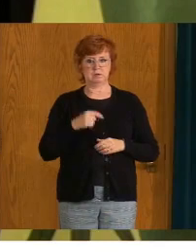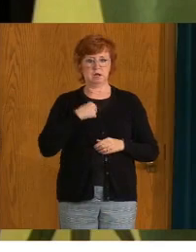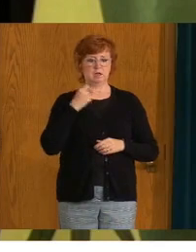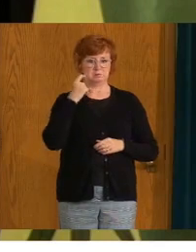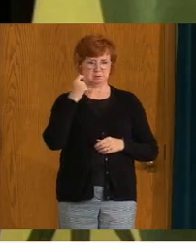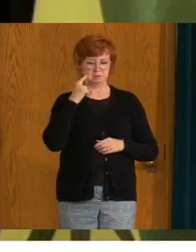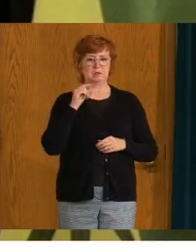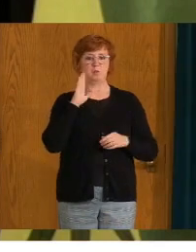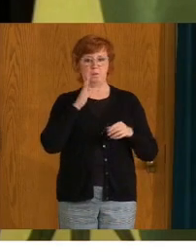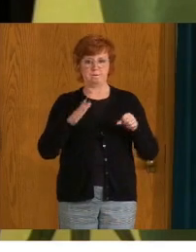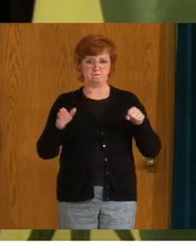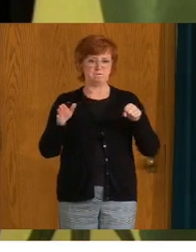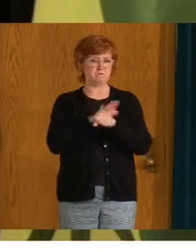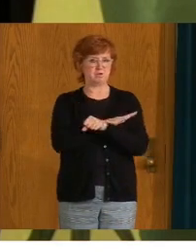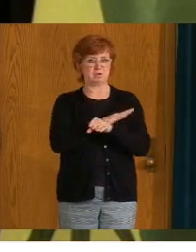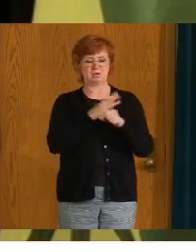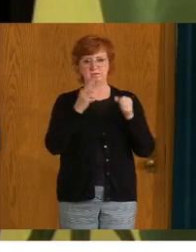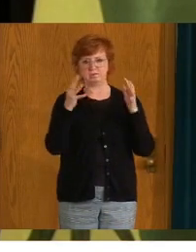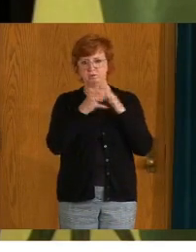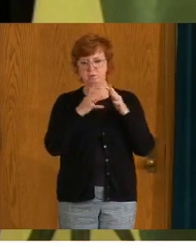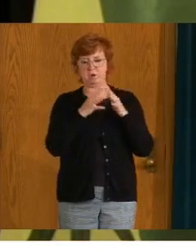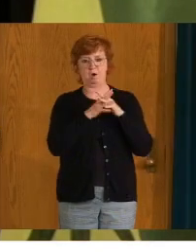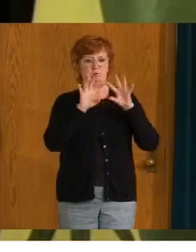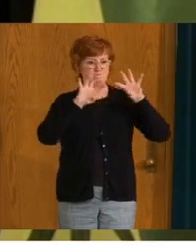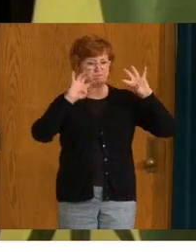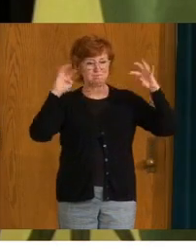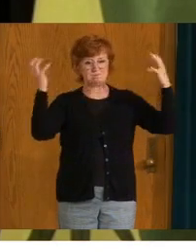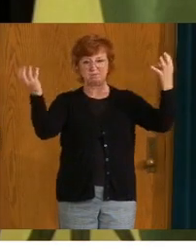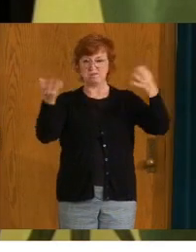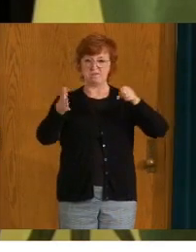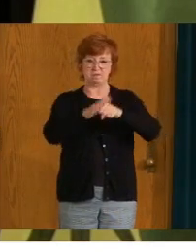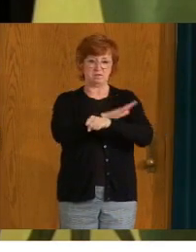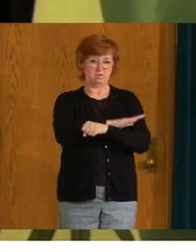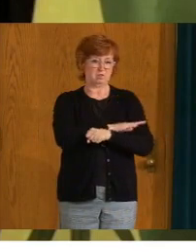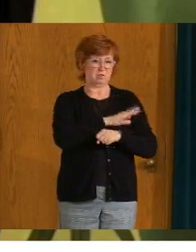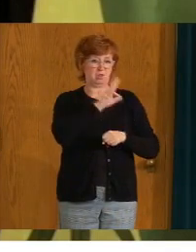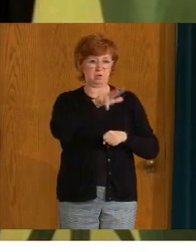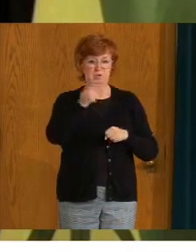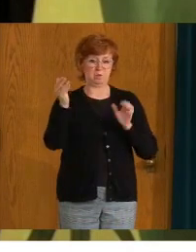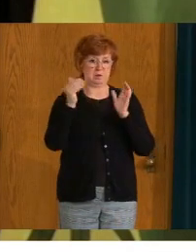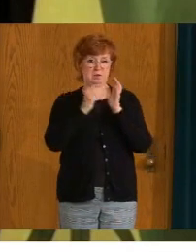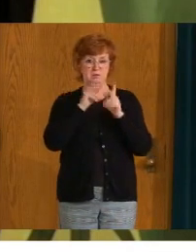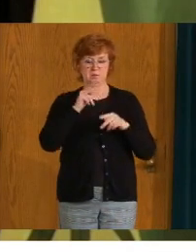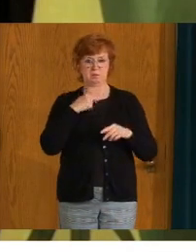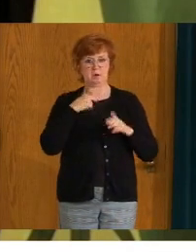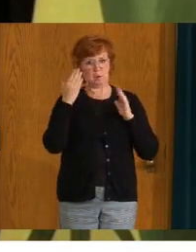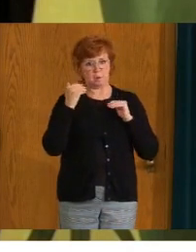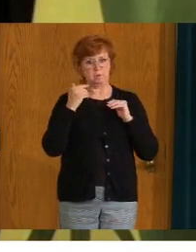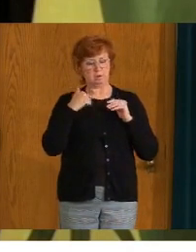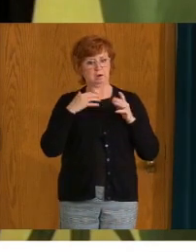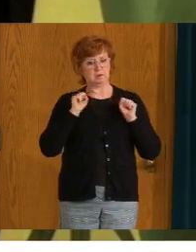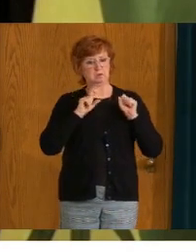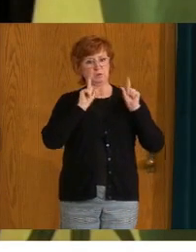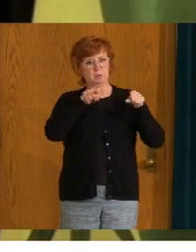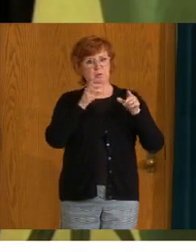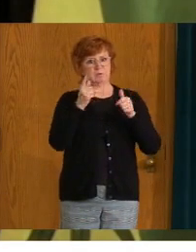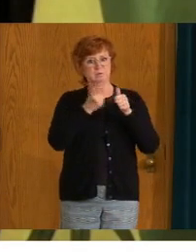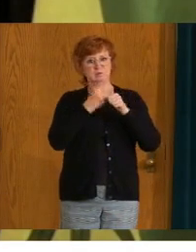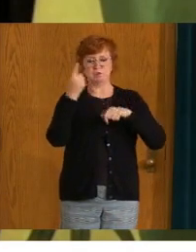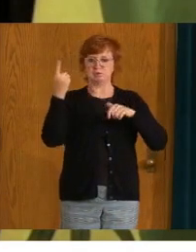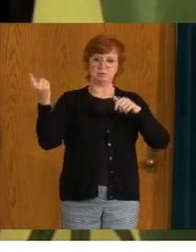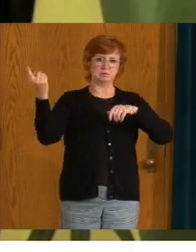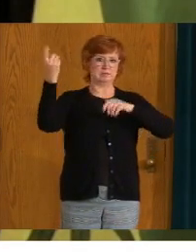here in Regina. I'm going to go to the opening game if my schedule allows, which I hope it does. And